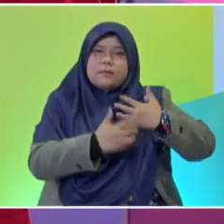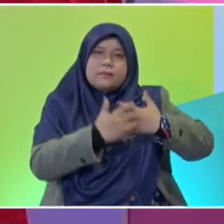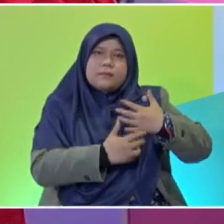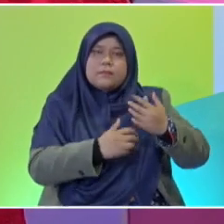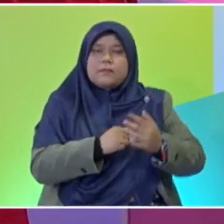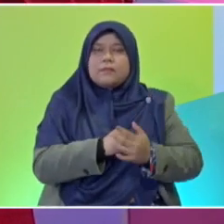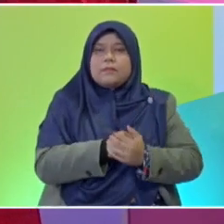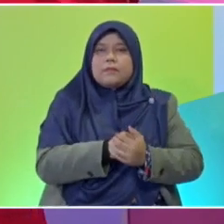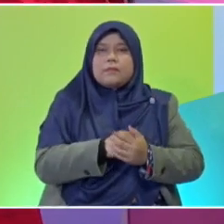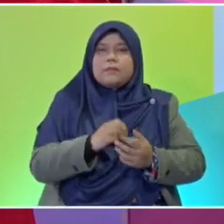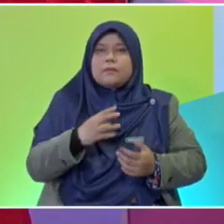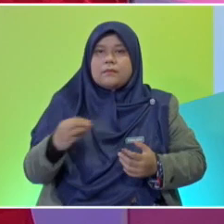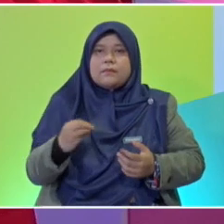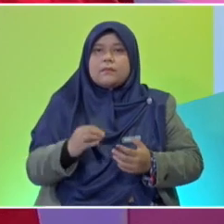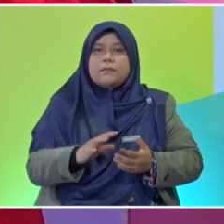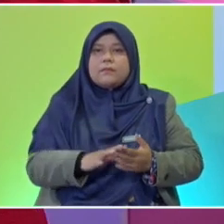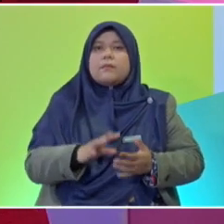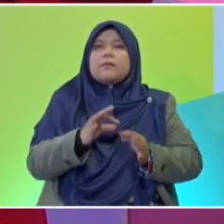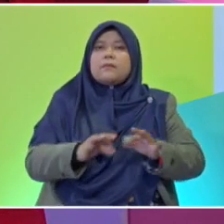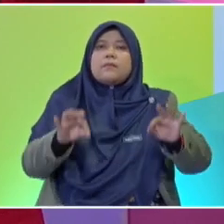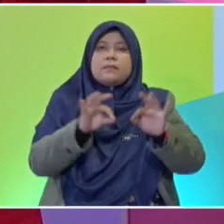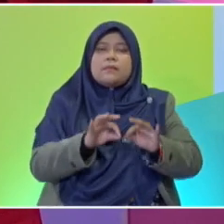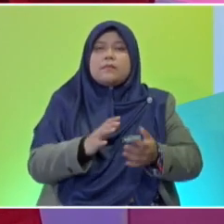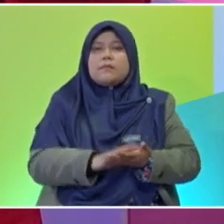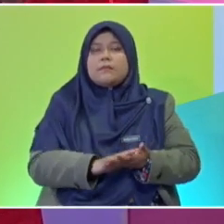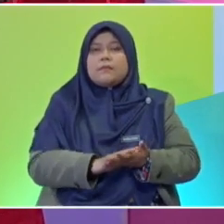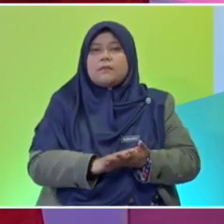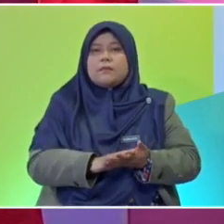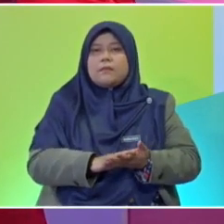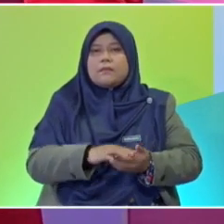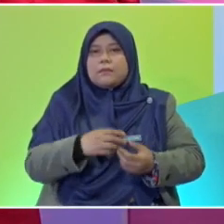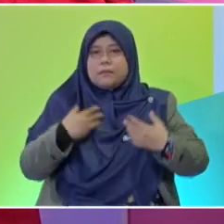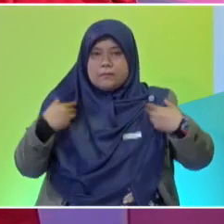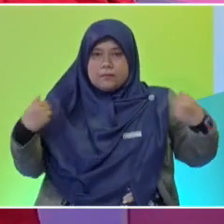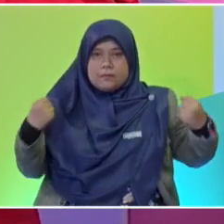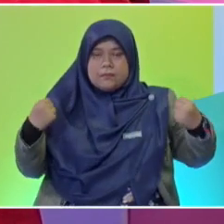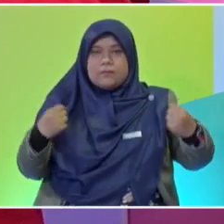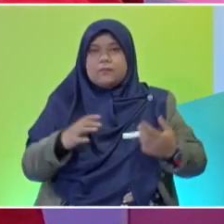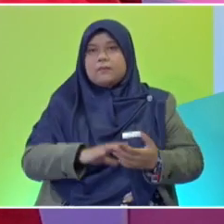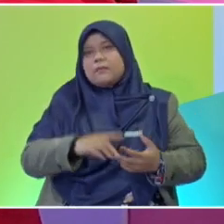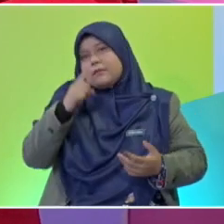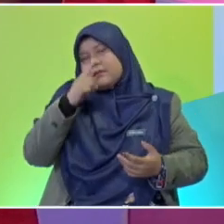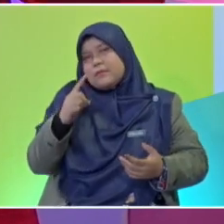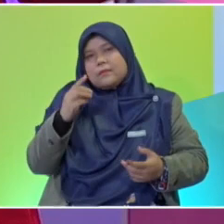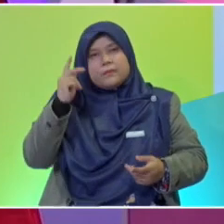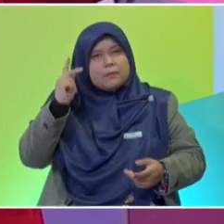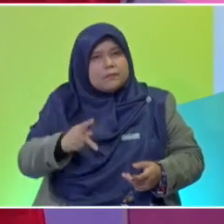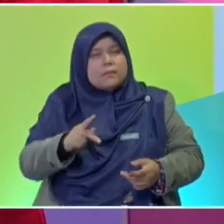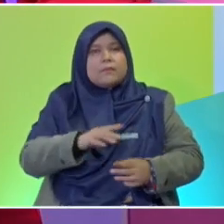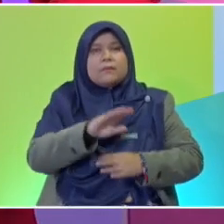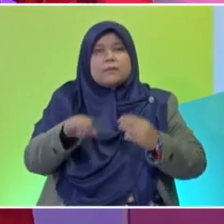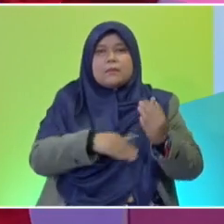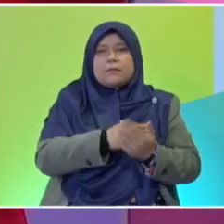and also the blood. And also, why is it important to keep our body healthy? to ensure that our